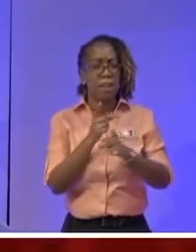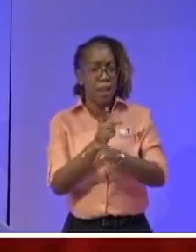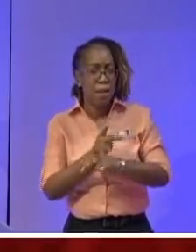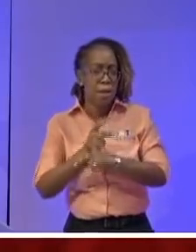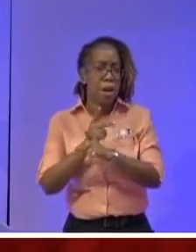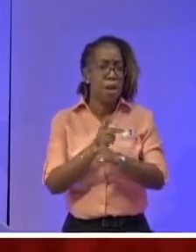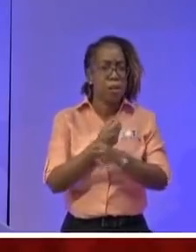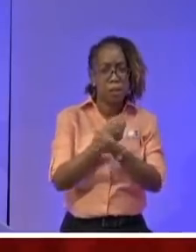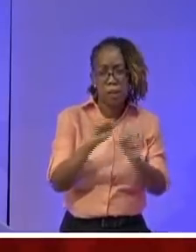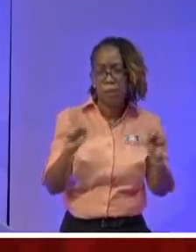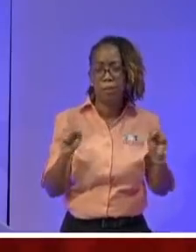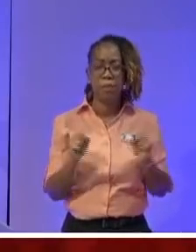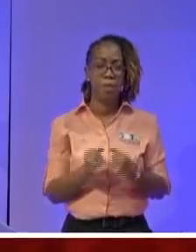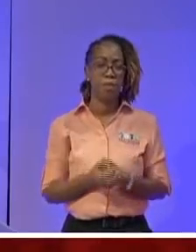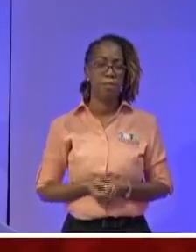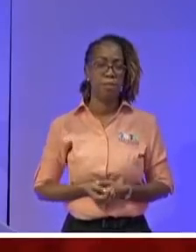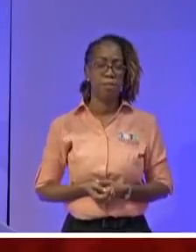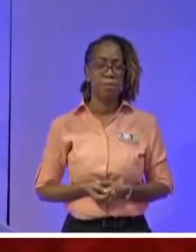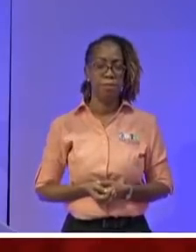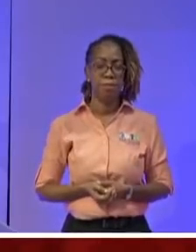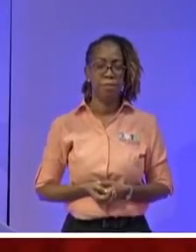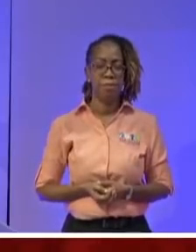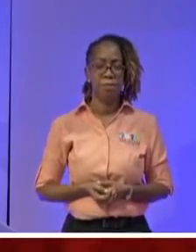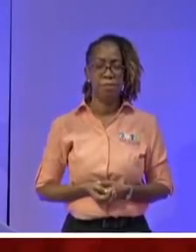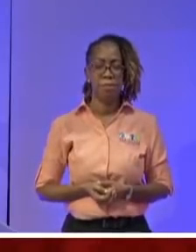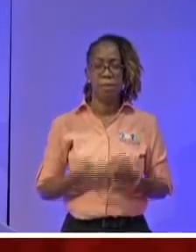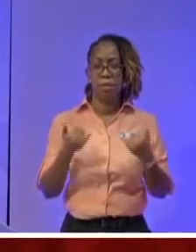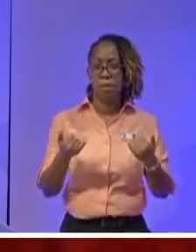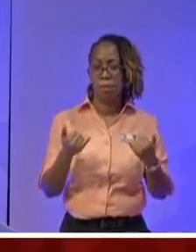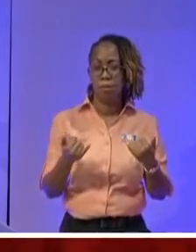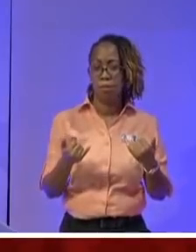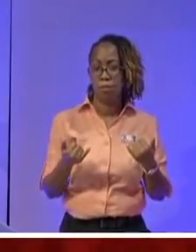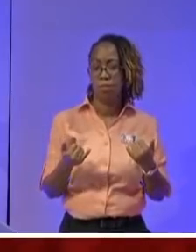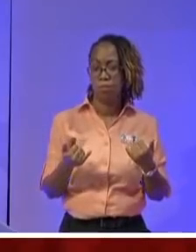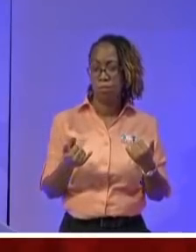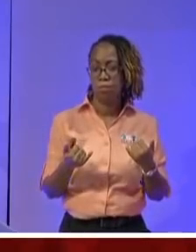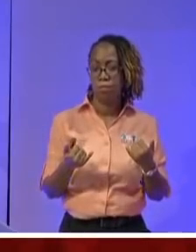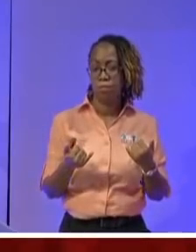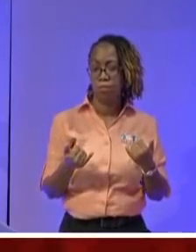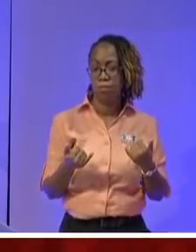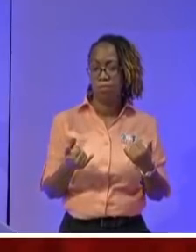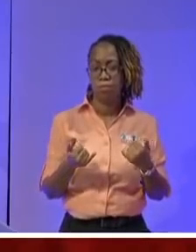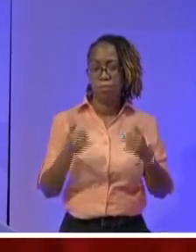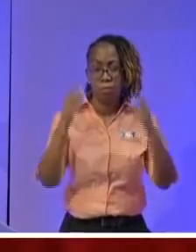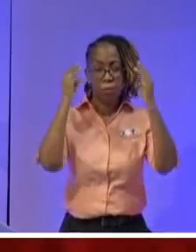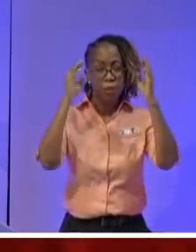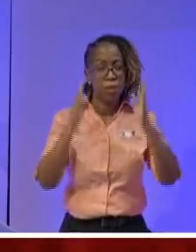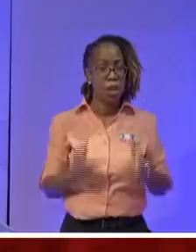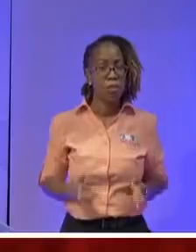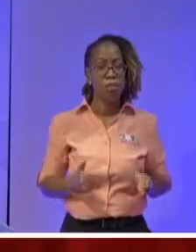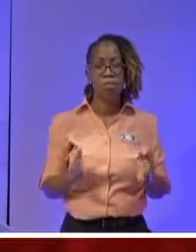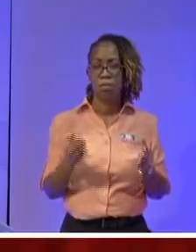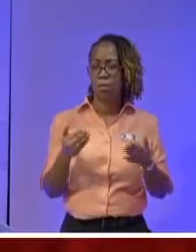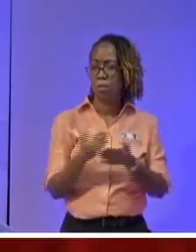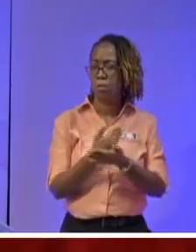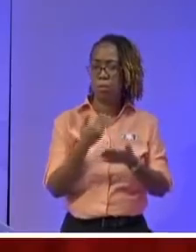Thank you very much, CMO. The Honorable Terence Yelsing will now present the latest vaccination